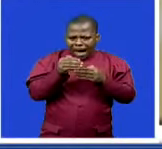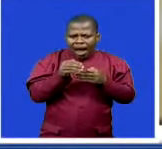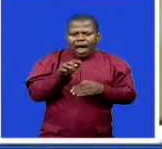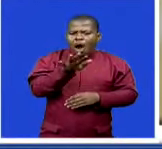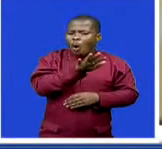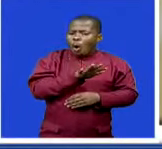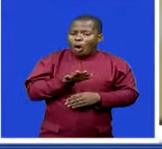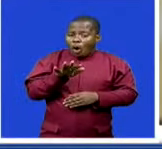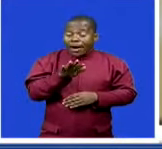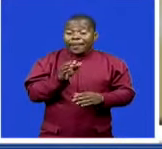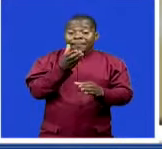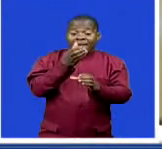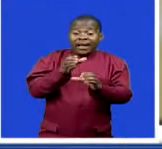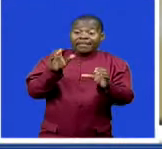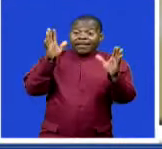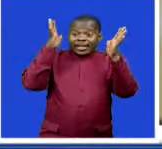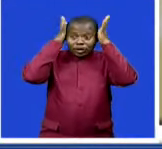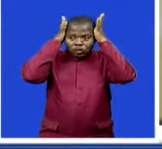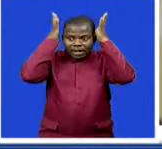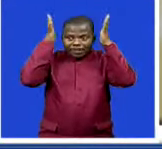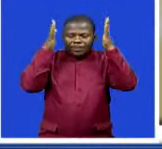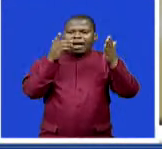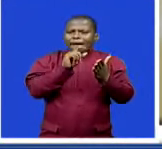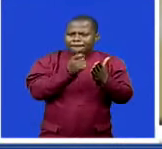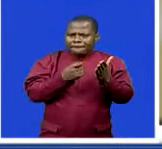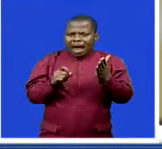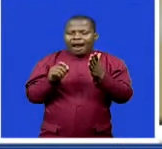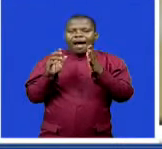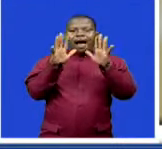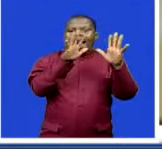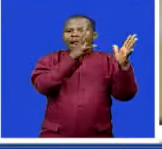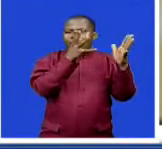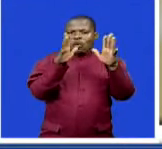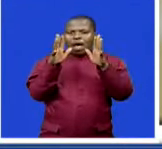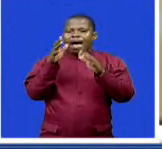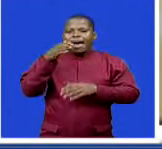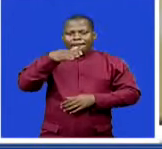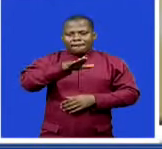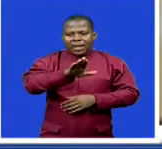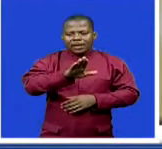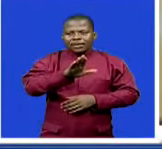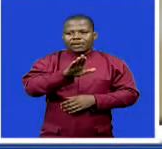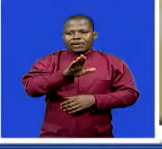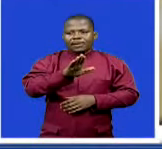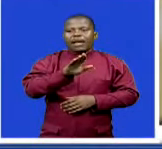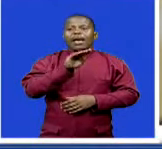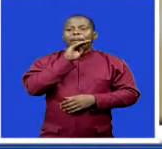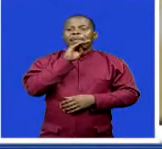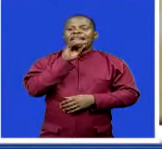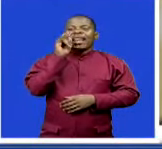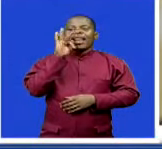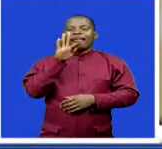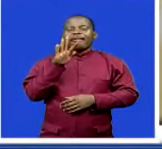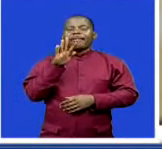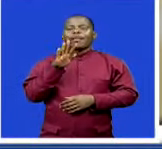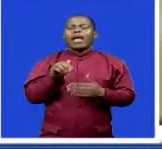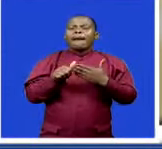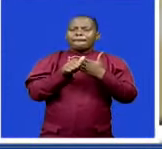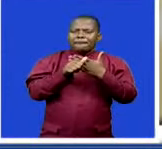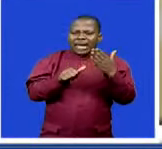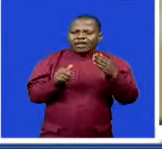hallelujah. Wherever we are, we must write hallelujah wherever we are. Now we are even more than